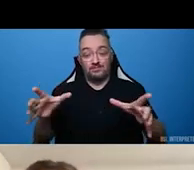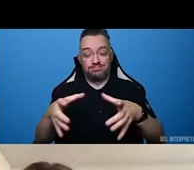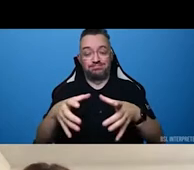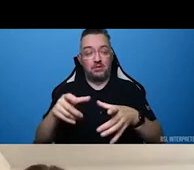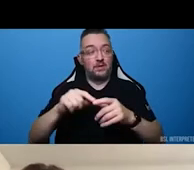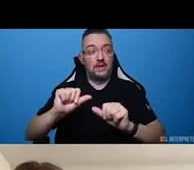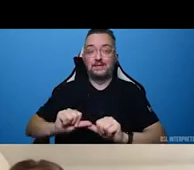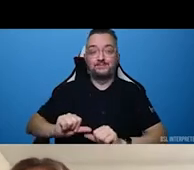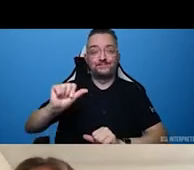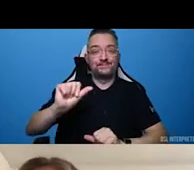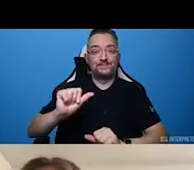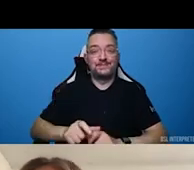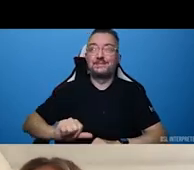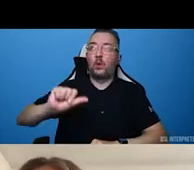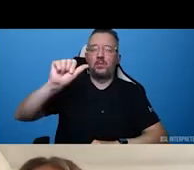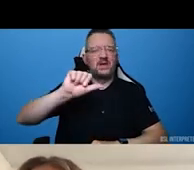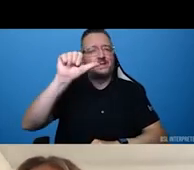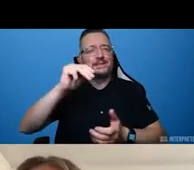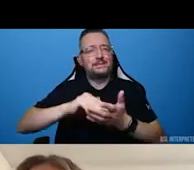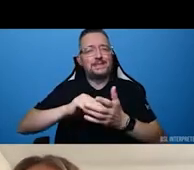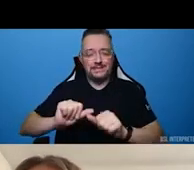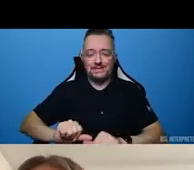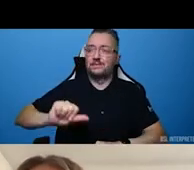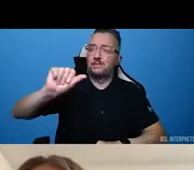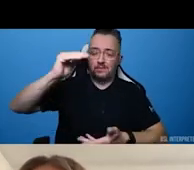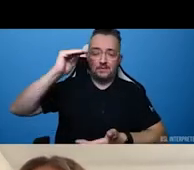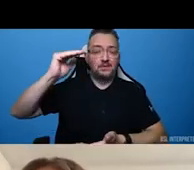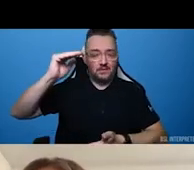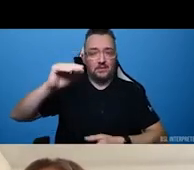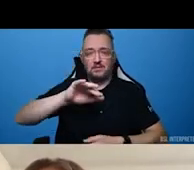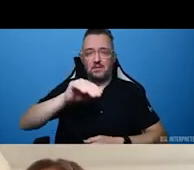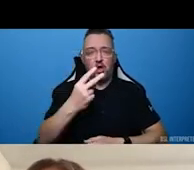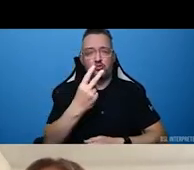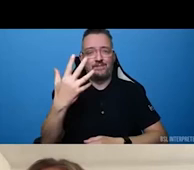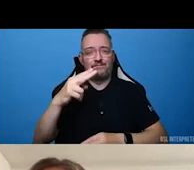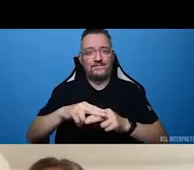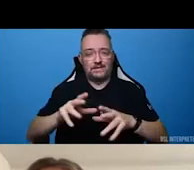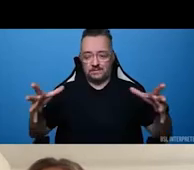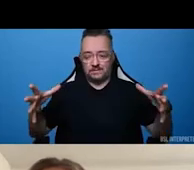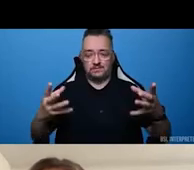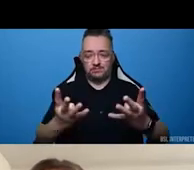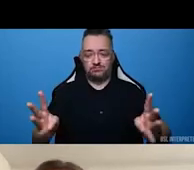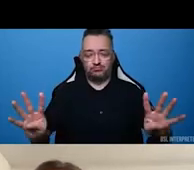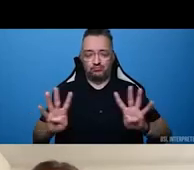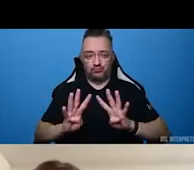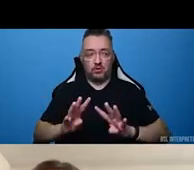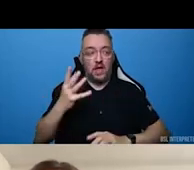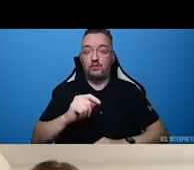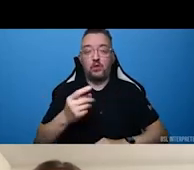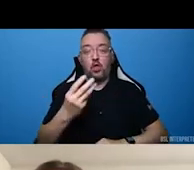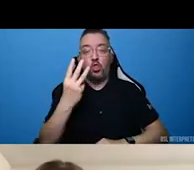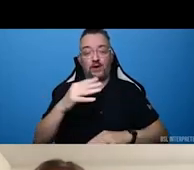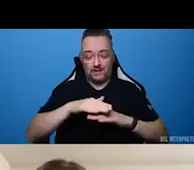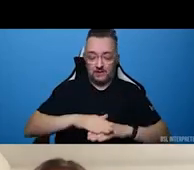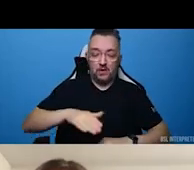a tower, it's about six meters high and about maybe 25 feet in diameter, made of three tiers